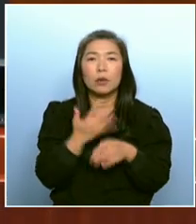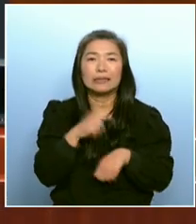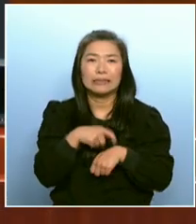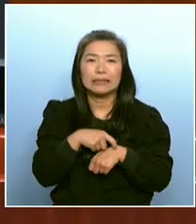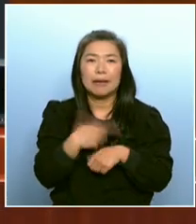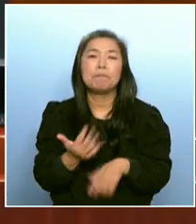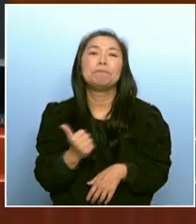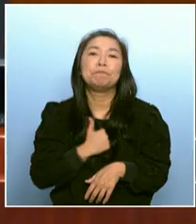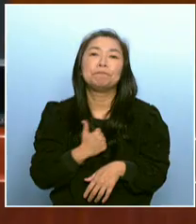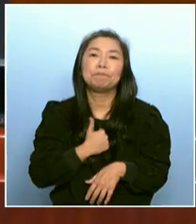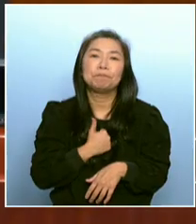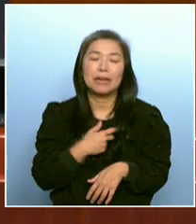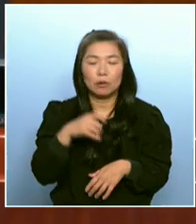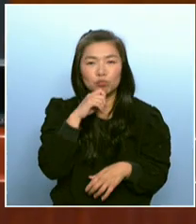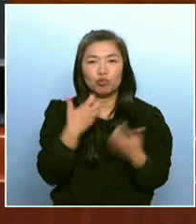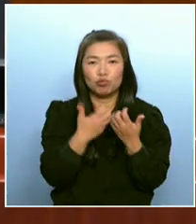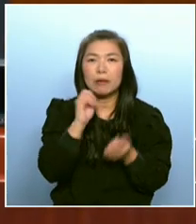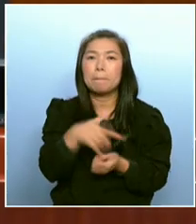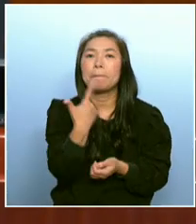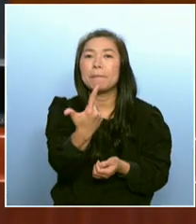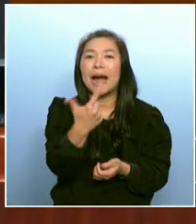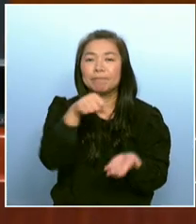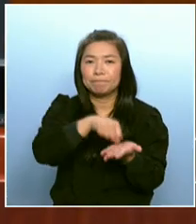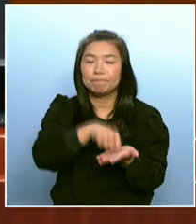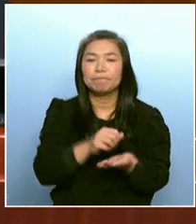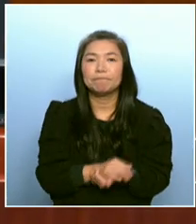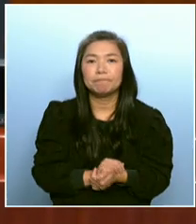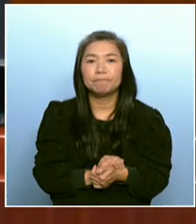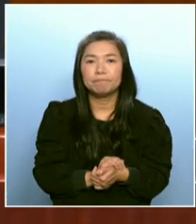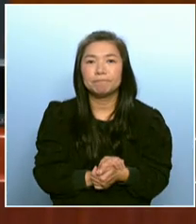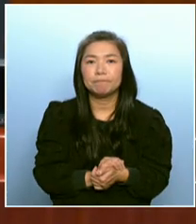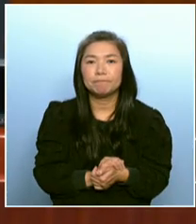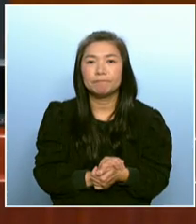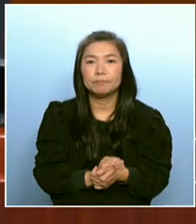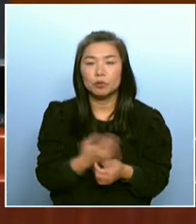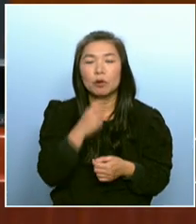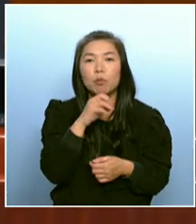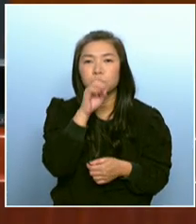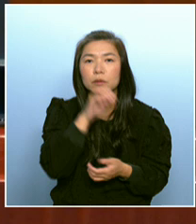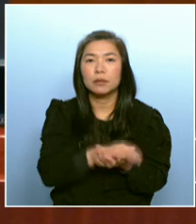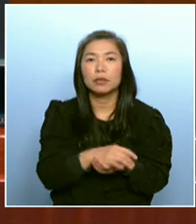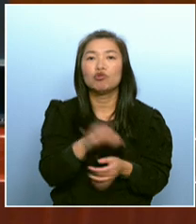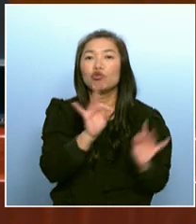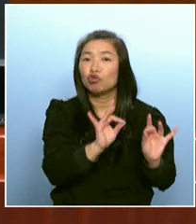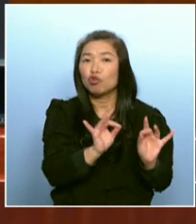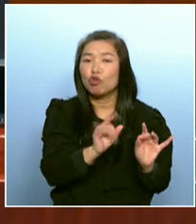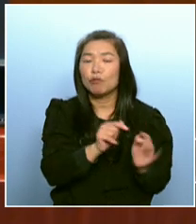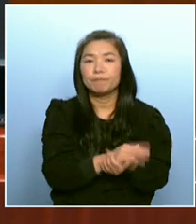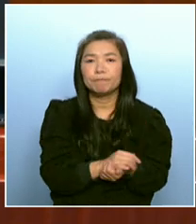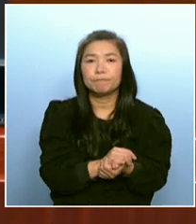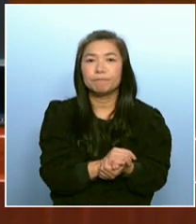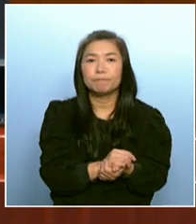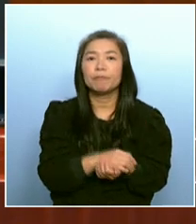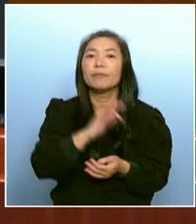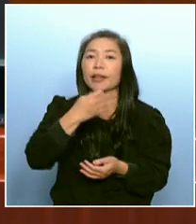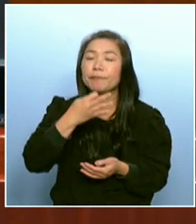you. Thank you, Undersecretary. We have plenty of time. I see that 8 members have asked to speak. I'll read out their names: Mr. Chen